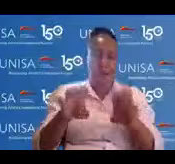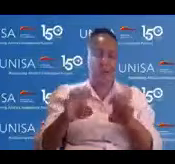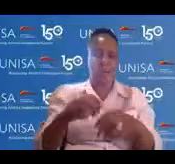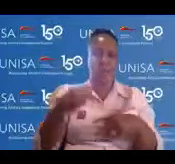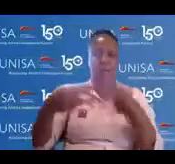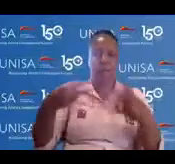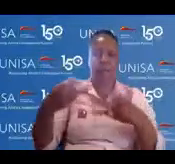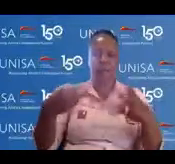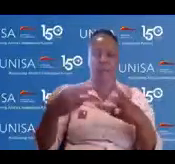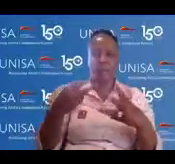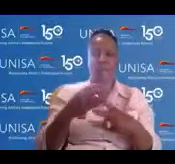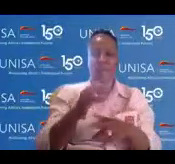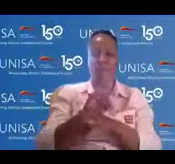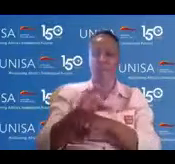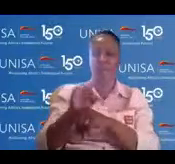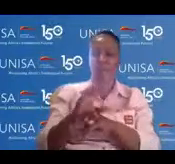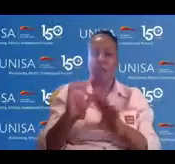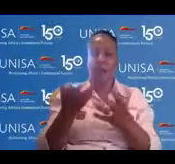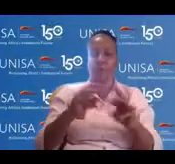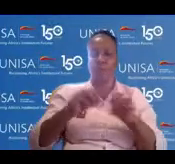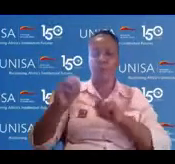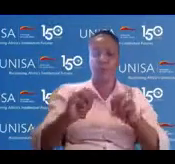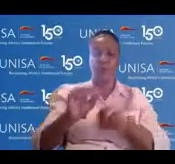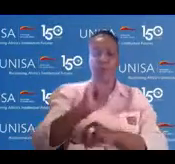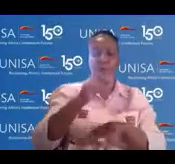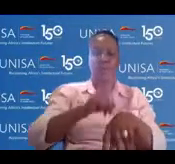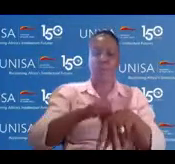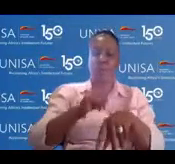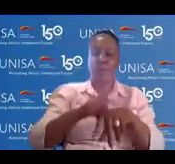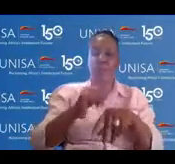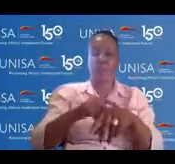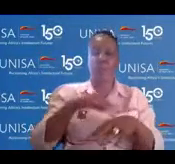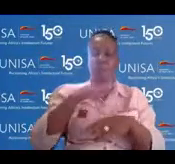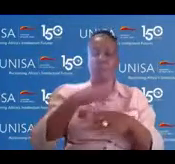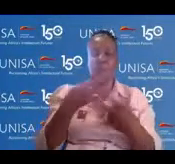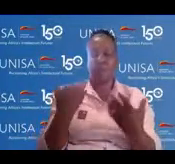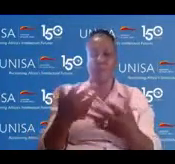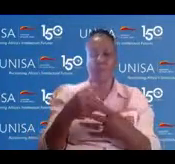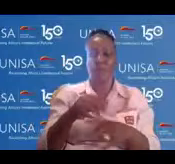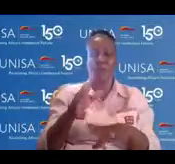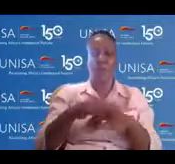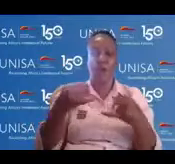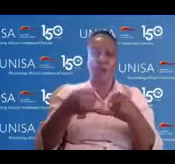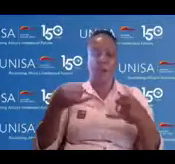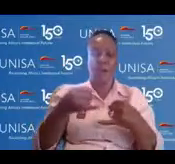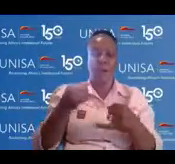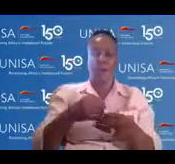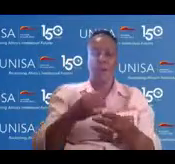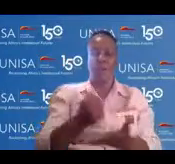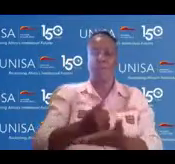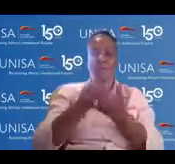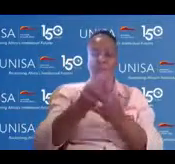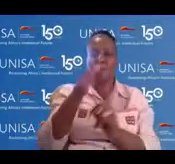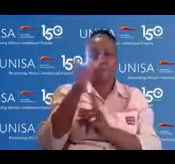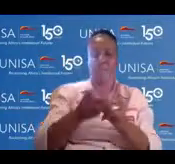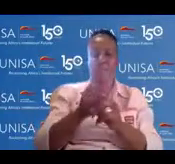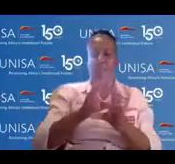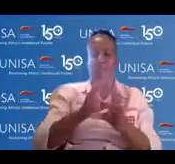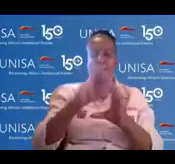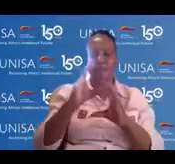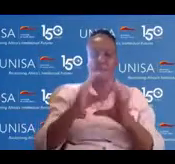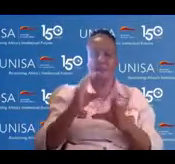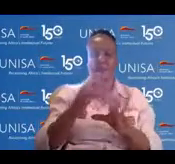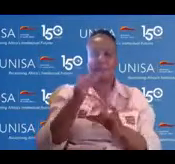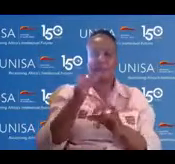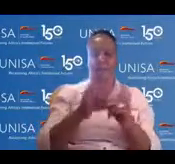how to manage your time effectively, our online assistant chat is here to assist you. Accessing and using